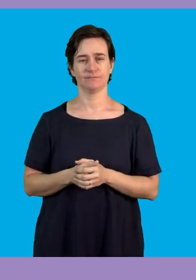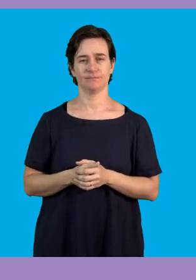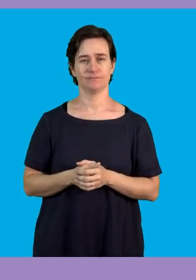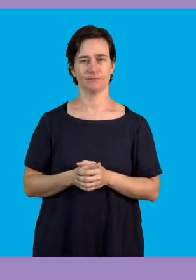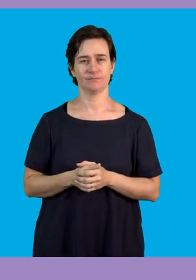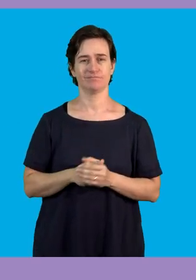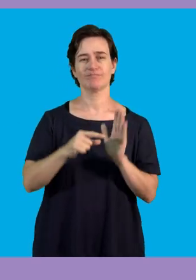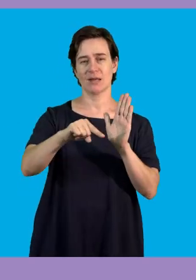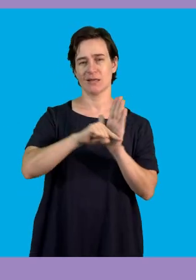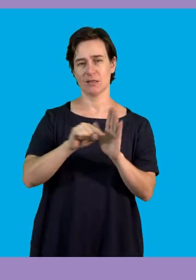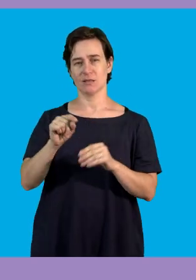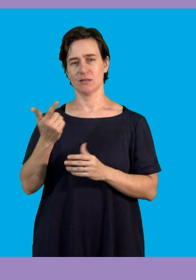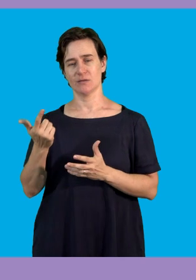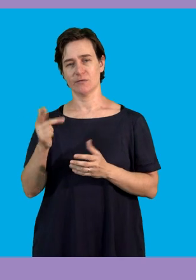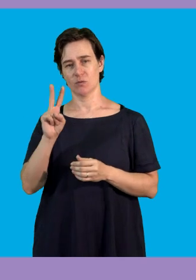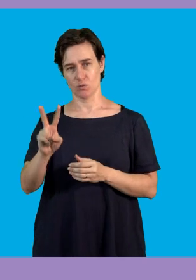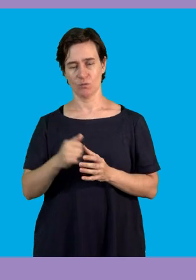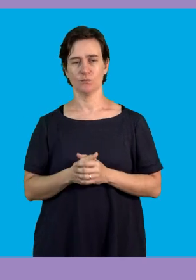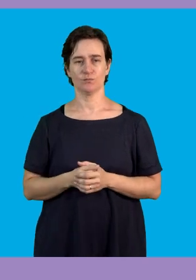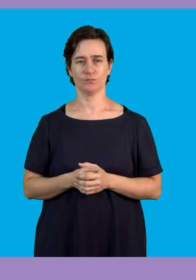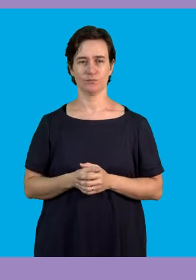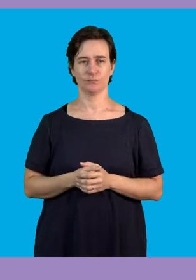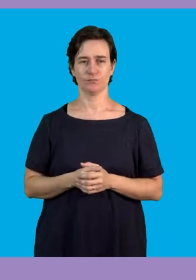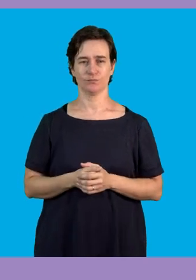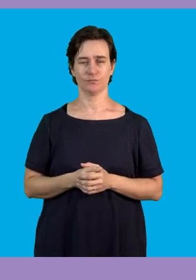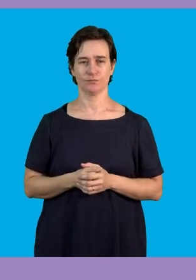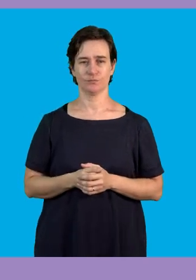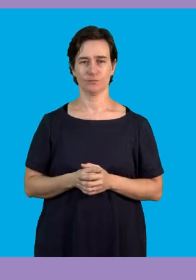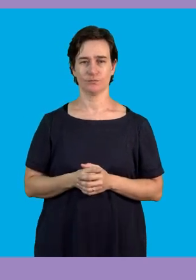9. So it would be negative 2.